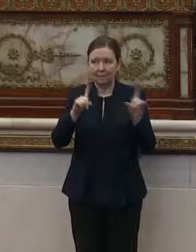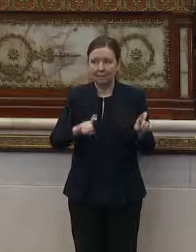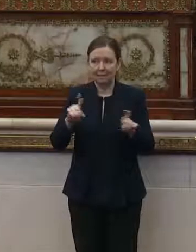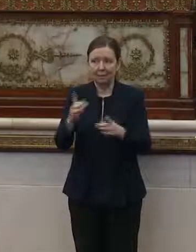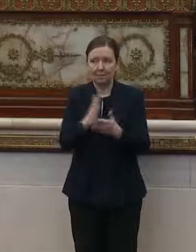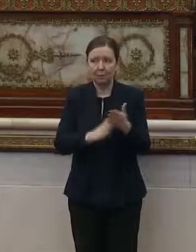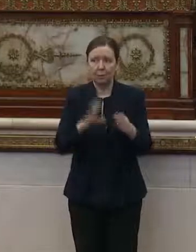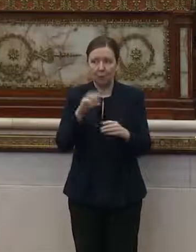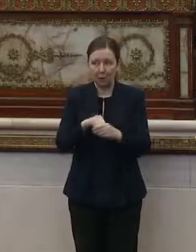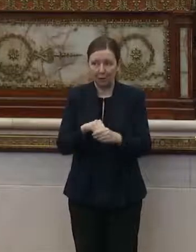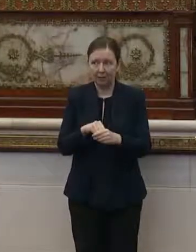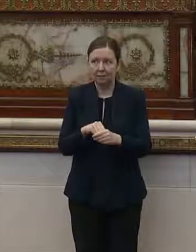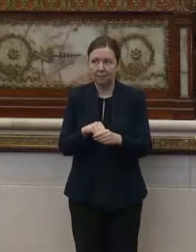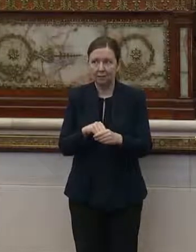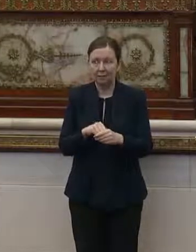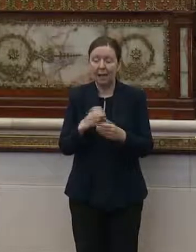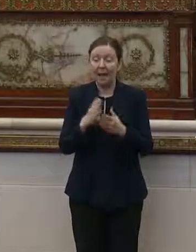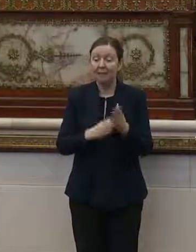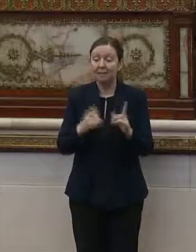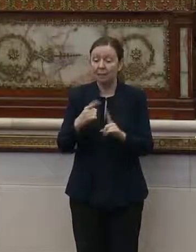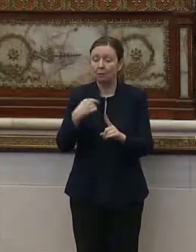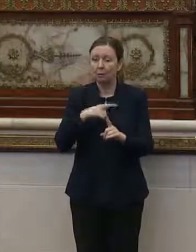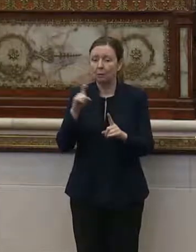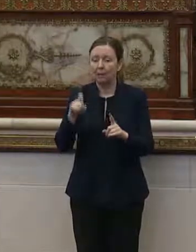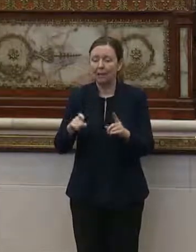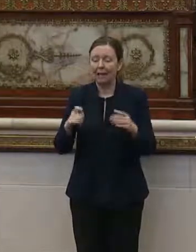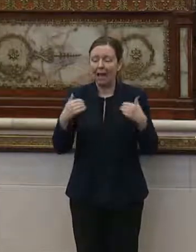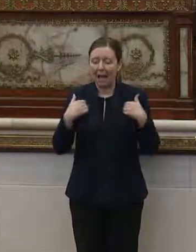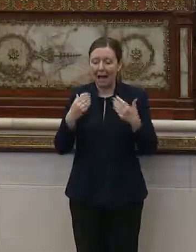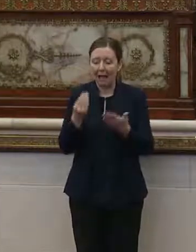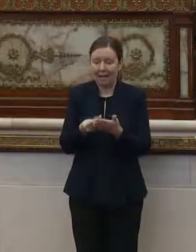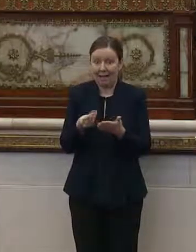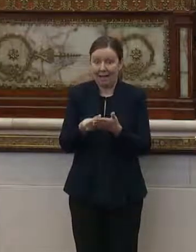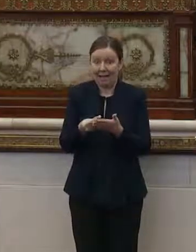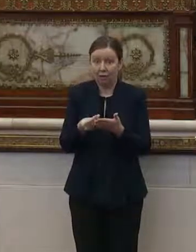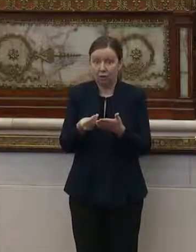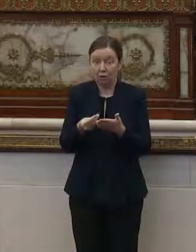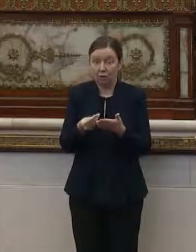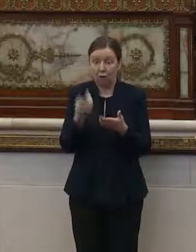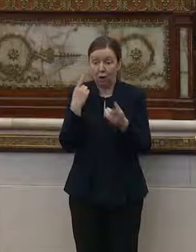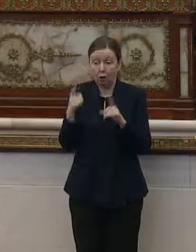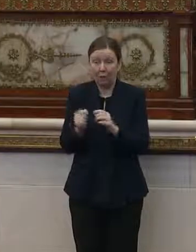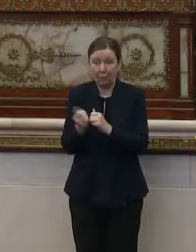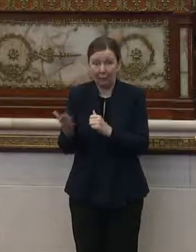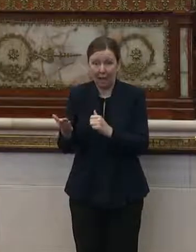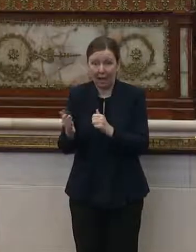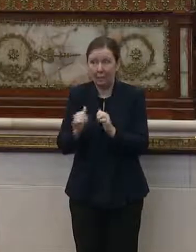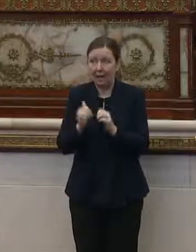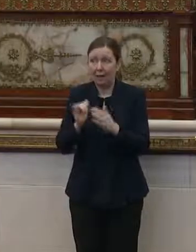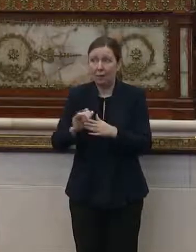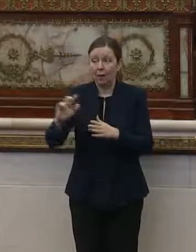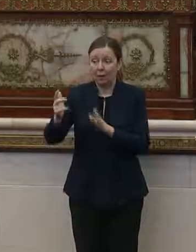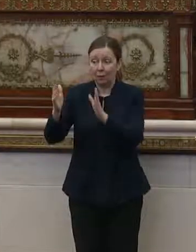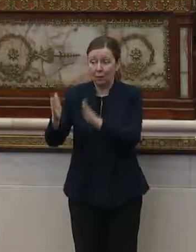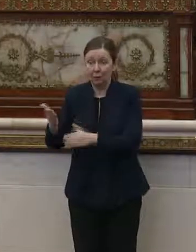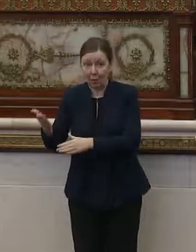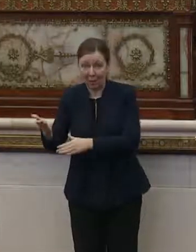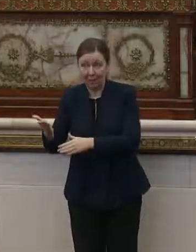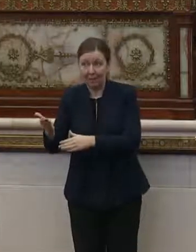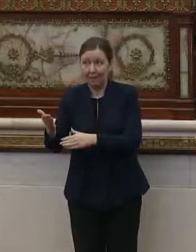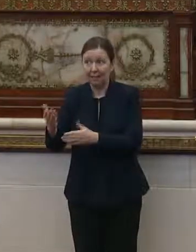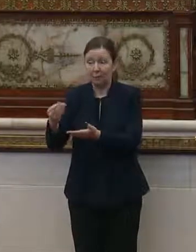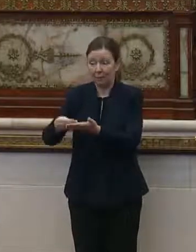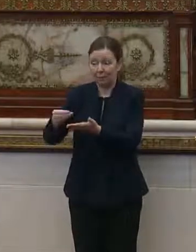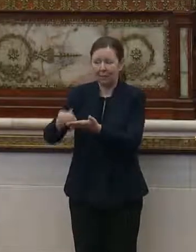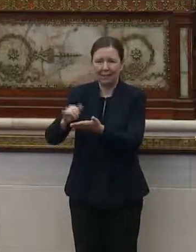component. At some point, we had a financial and an agreement with them, and how that third party, where we parked the money, that has